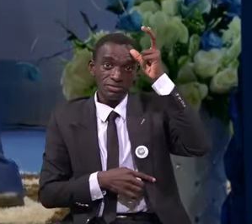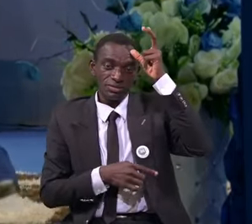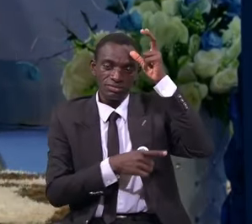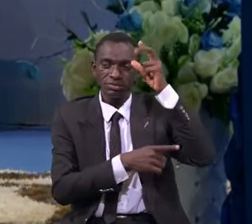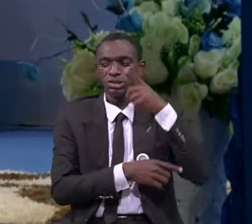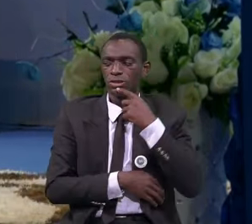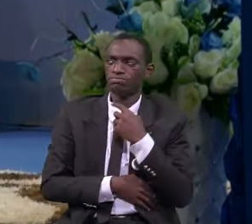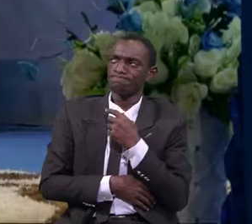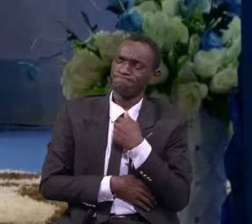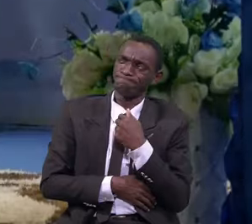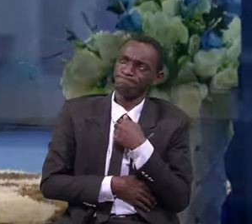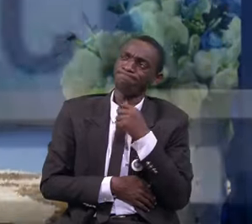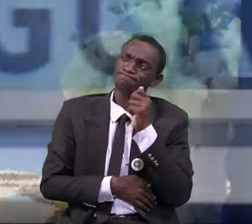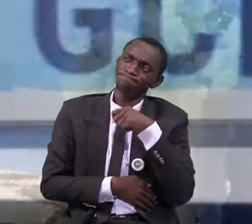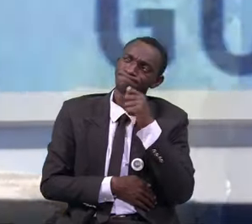know.